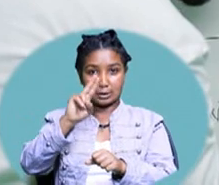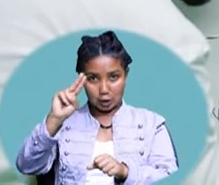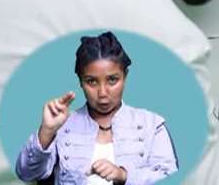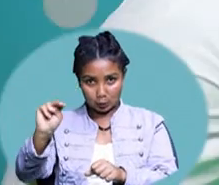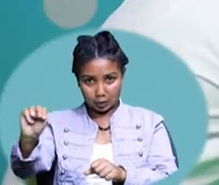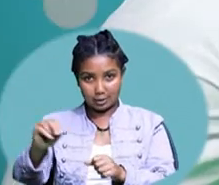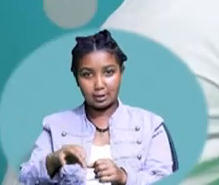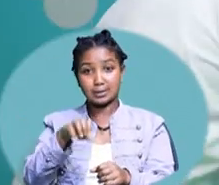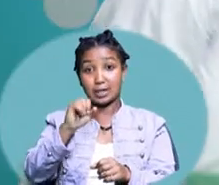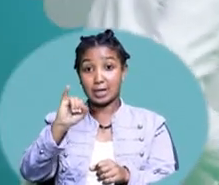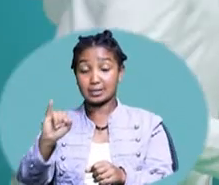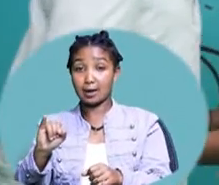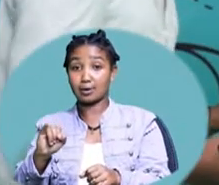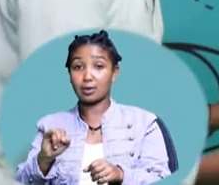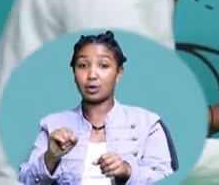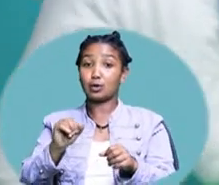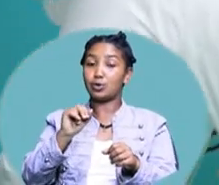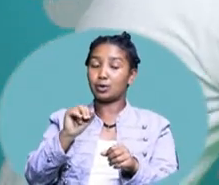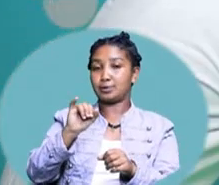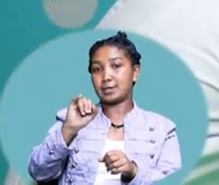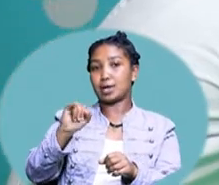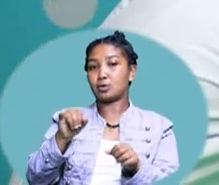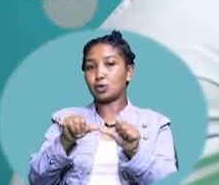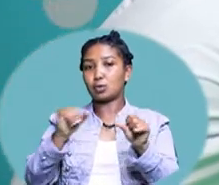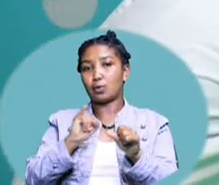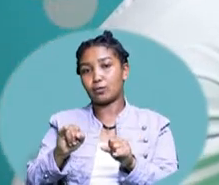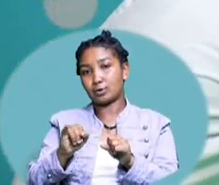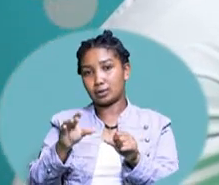The SI unit of displacement is meter.